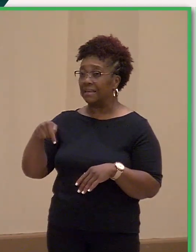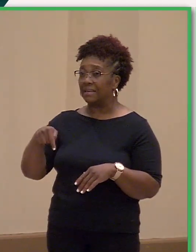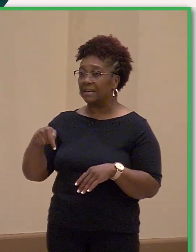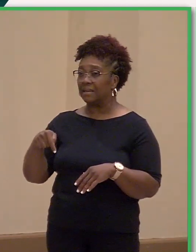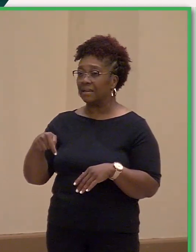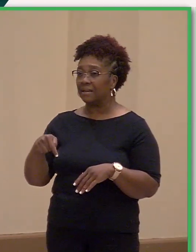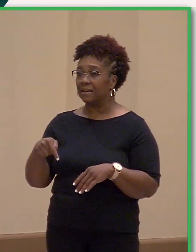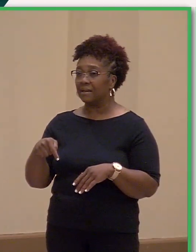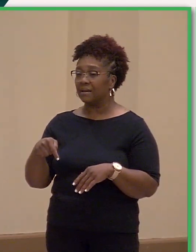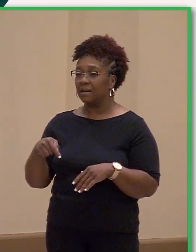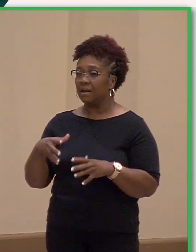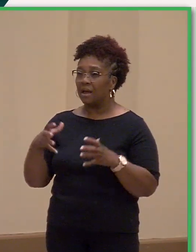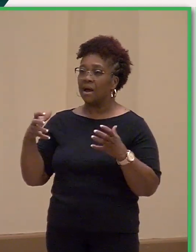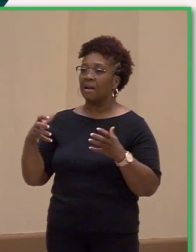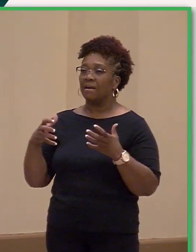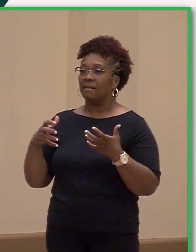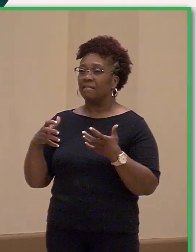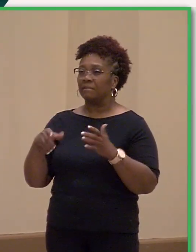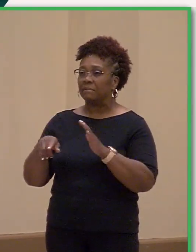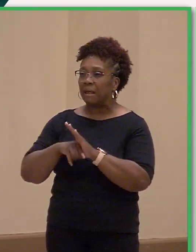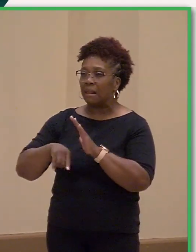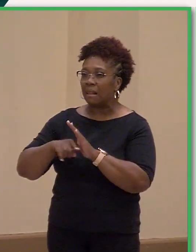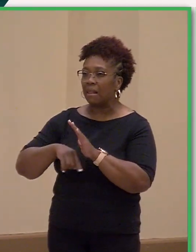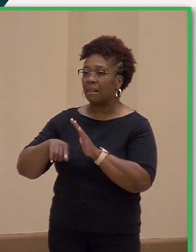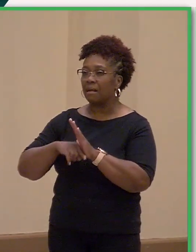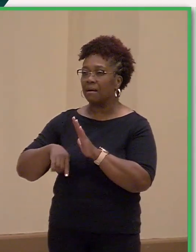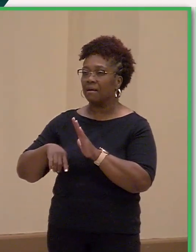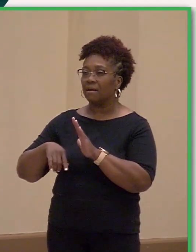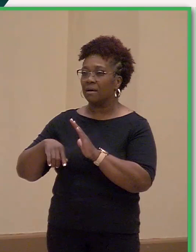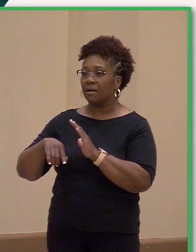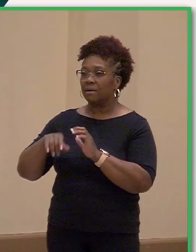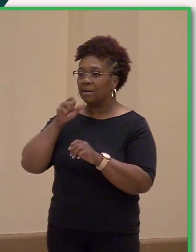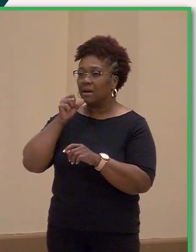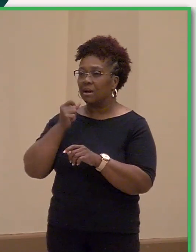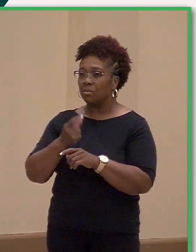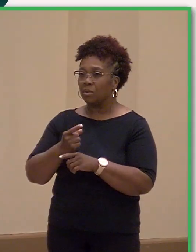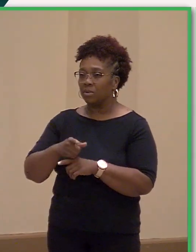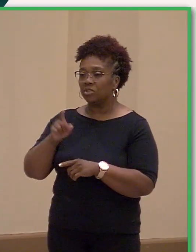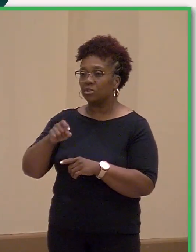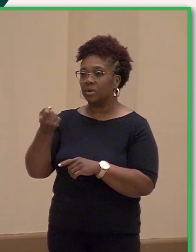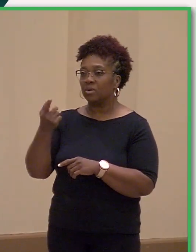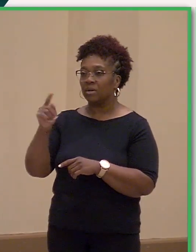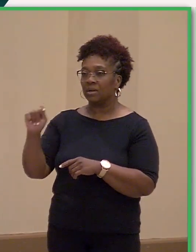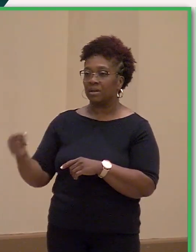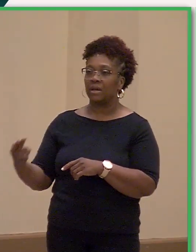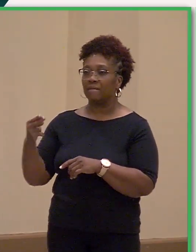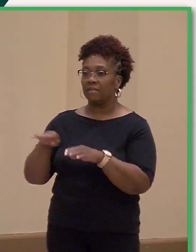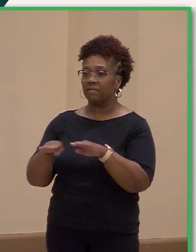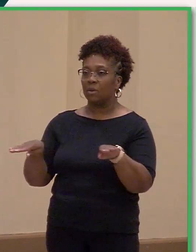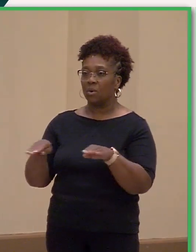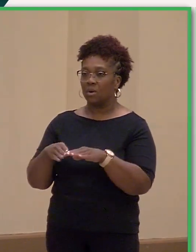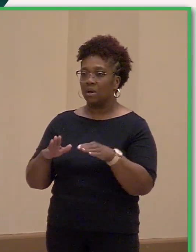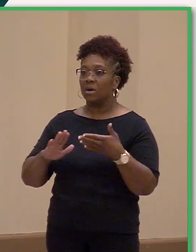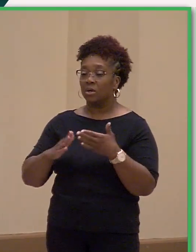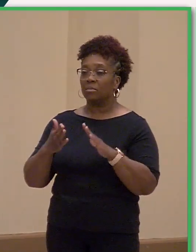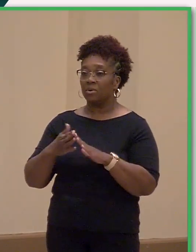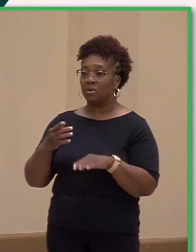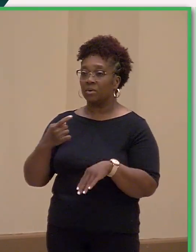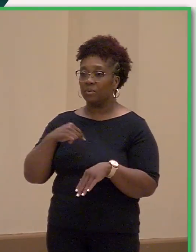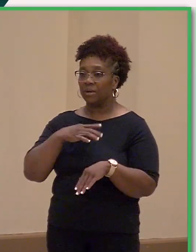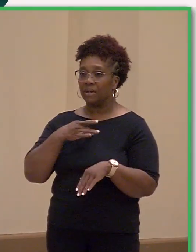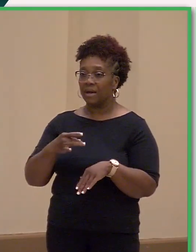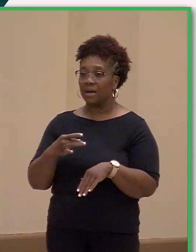our backlash inappropriately when it should be on the 11th floor. So as a community, if we like,